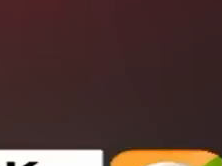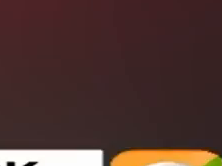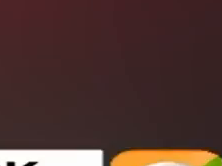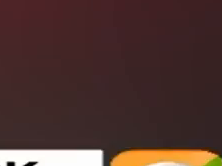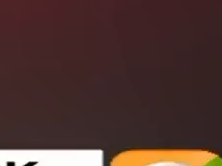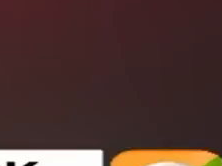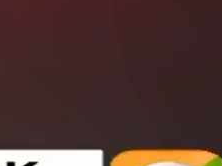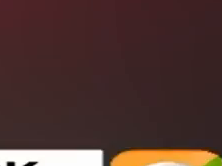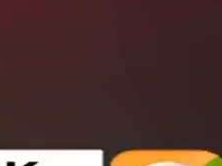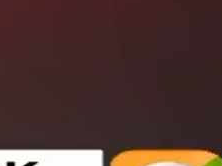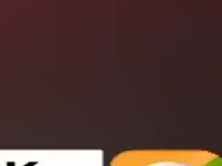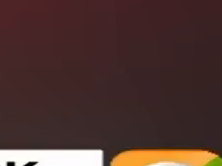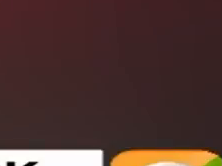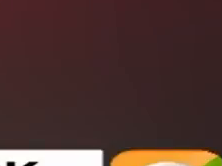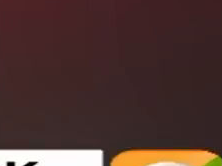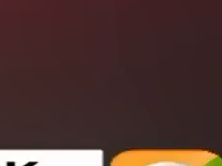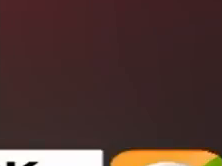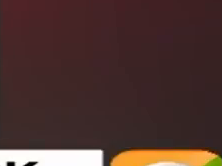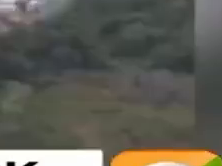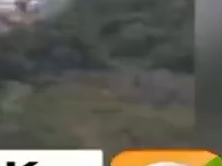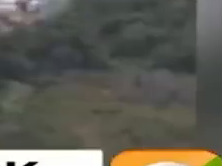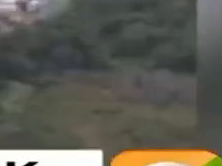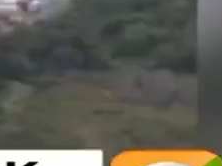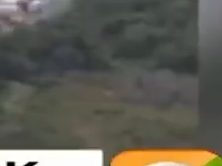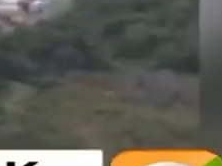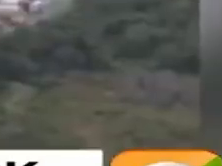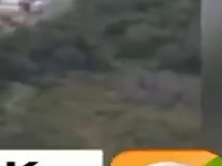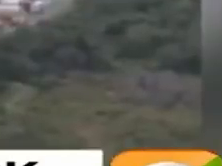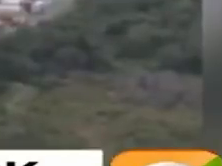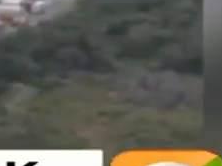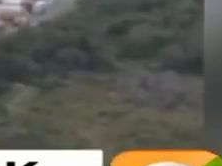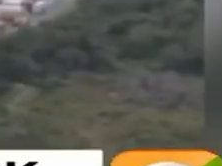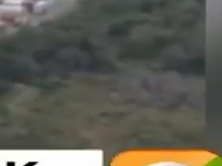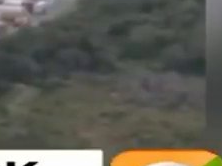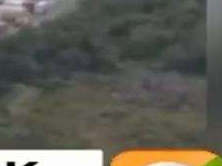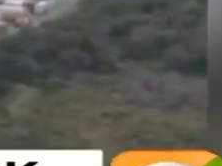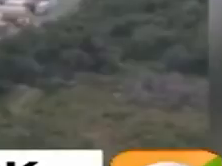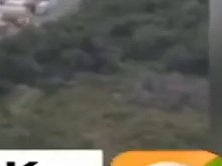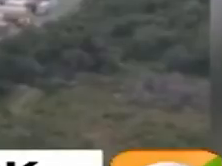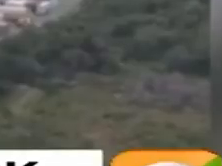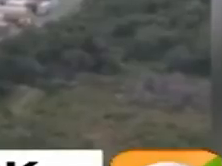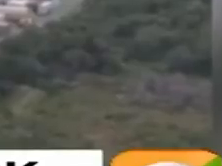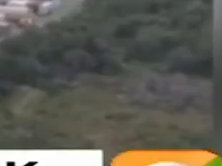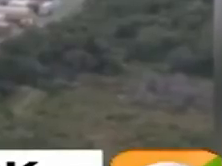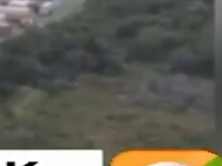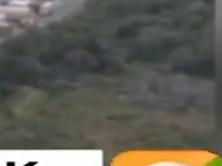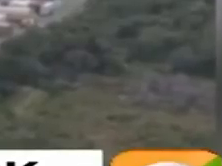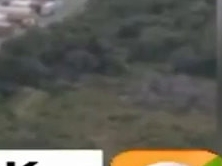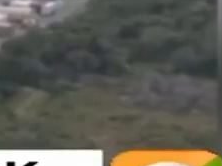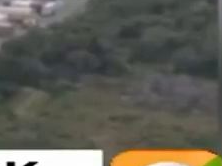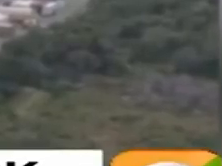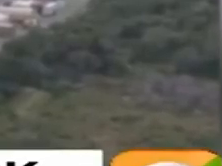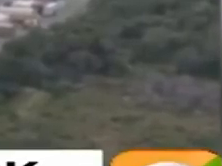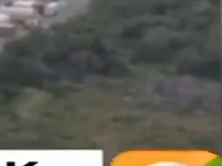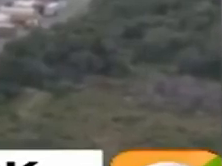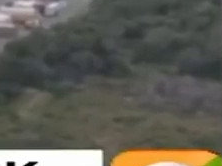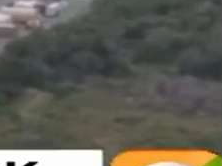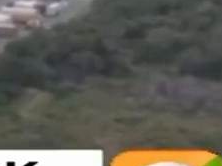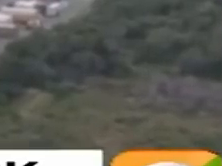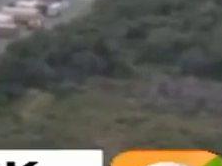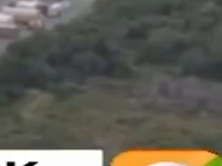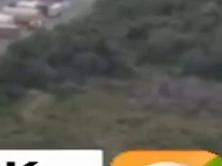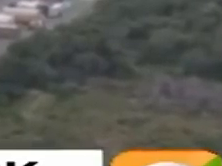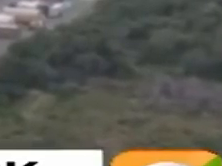two U.S. Army helicopters were destroyed. KDF spokesman Colonel Paul Njuguna says the huge cloud of smoke seen came